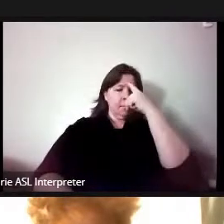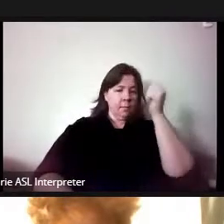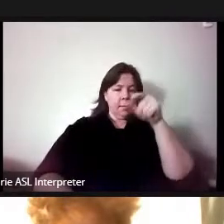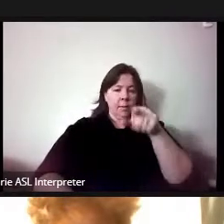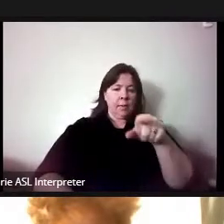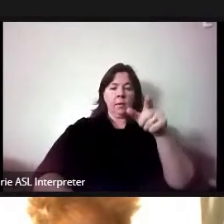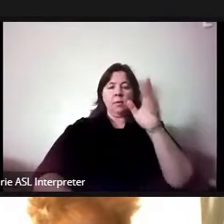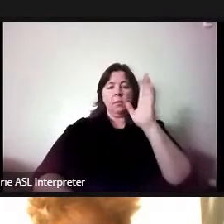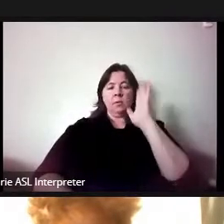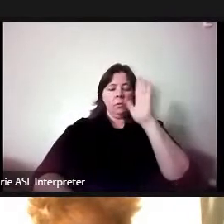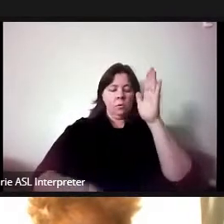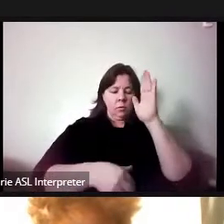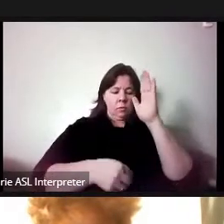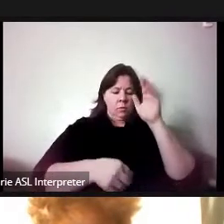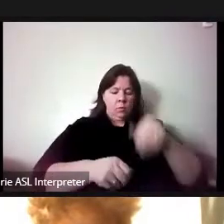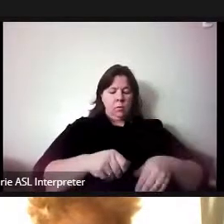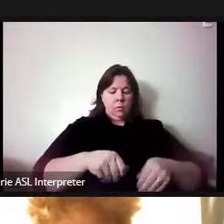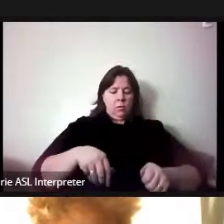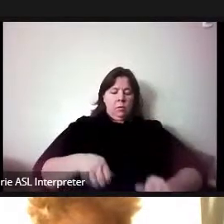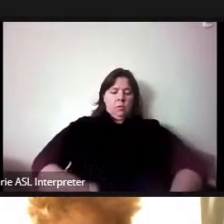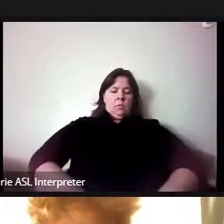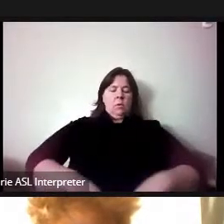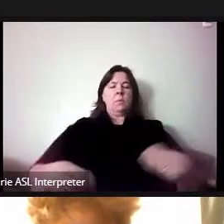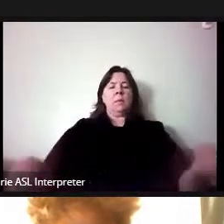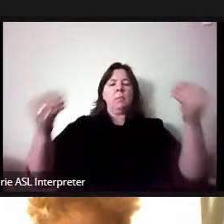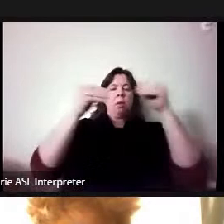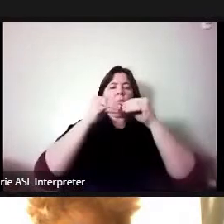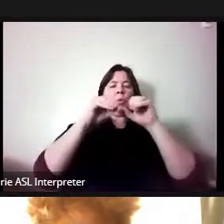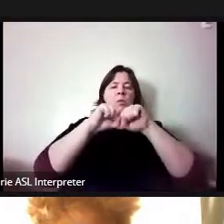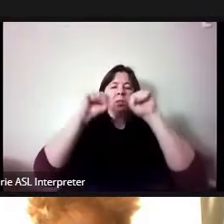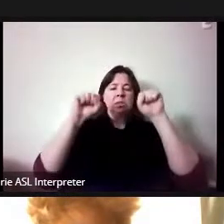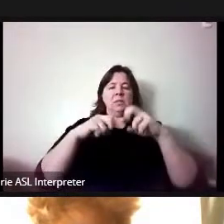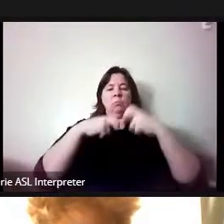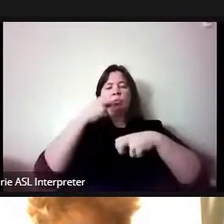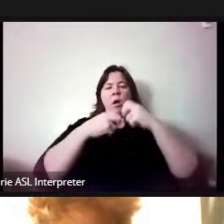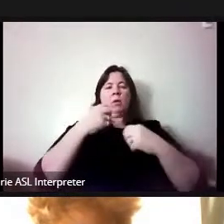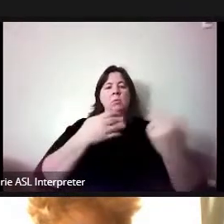just cog the system up more. So if you're communicating with